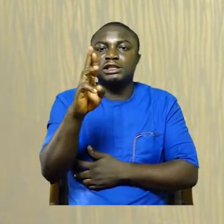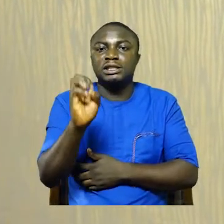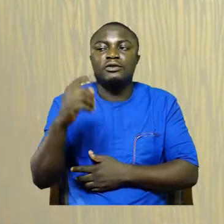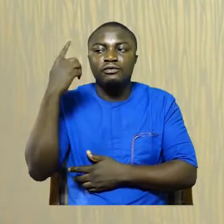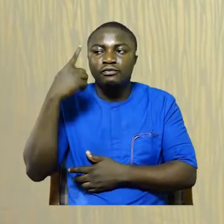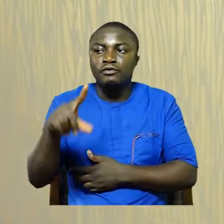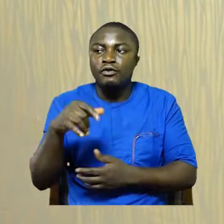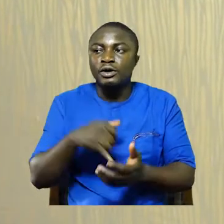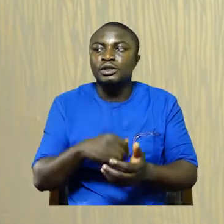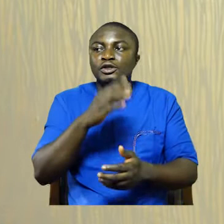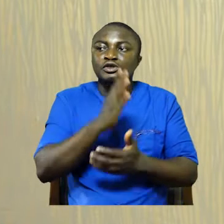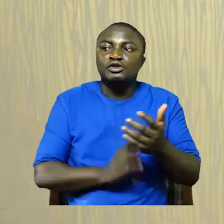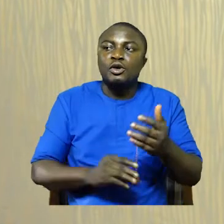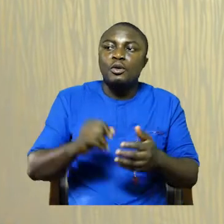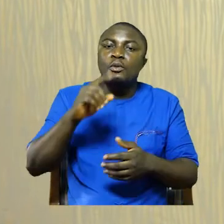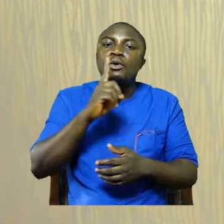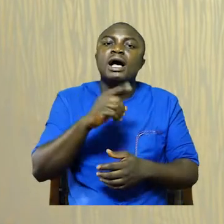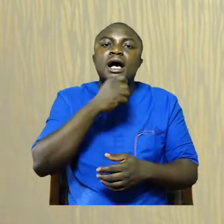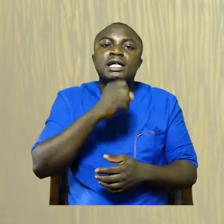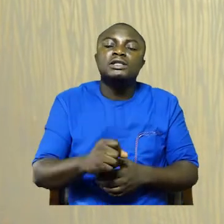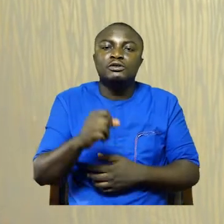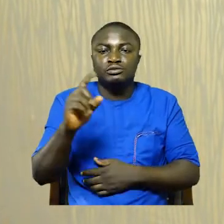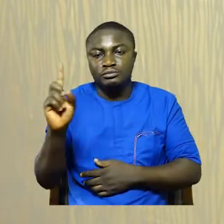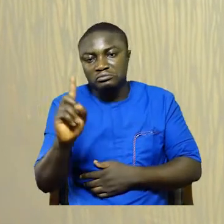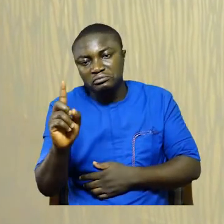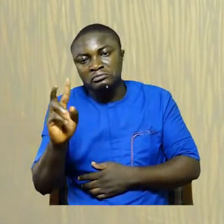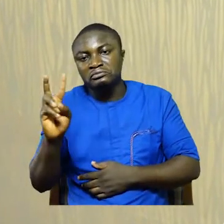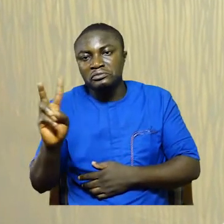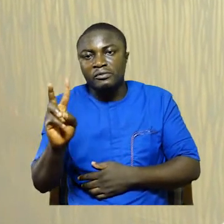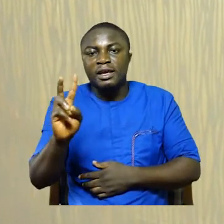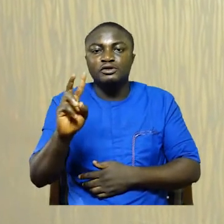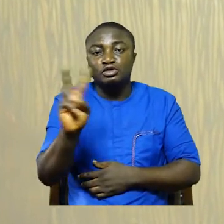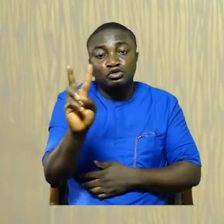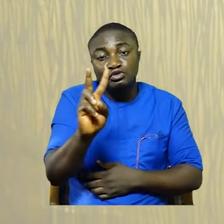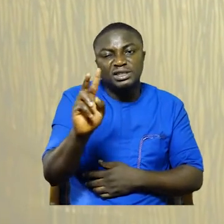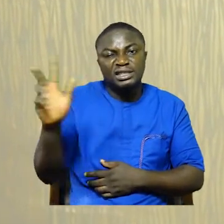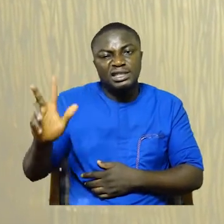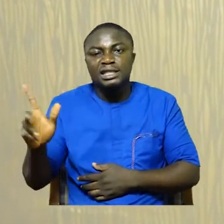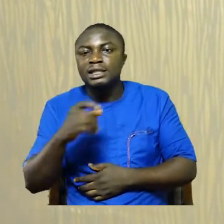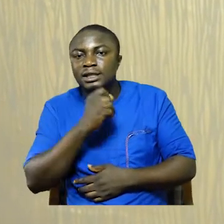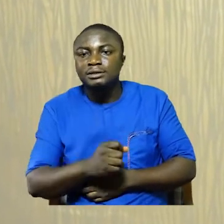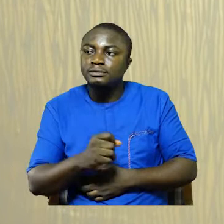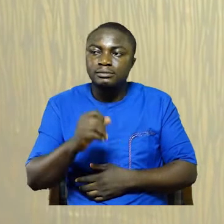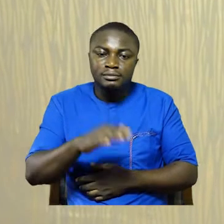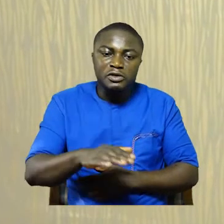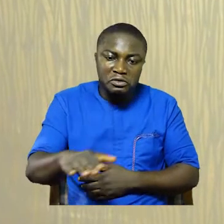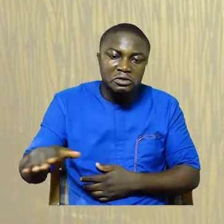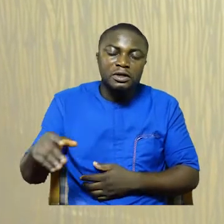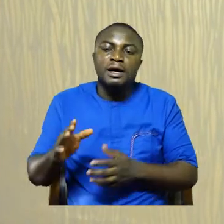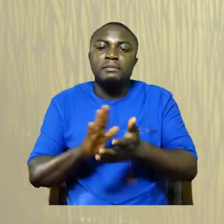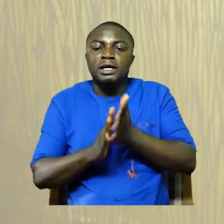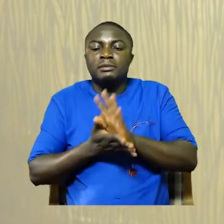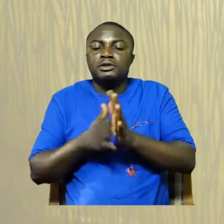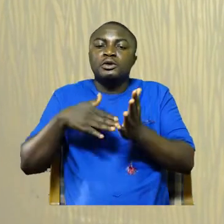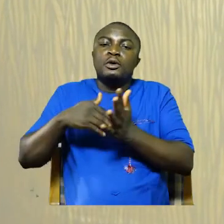birth. But somewhere around the age of 2 to 3 years, the child begin to manifest